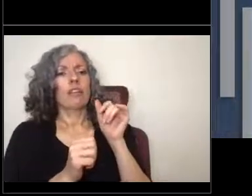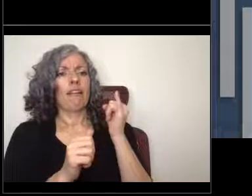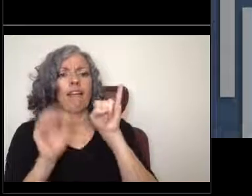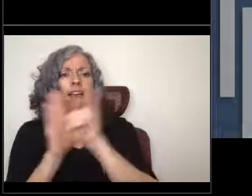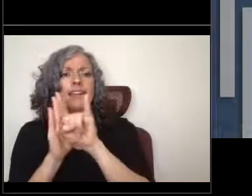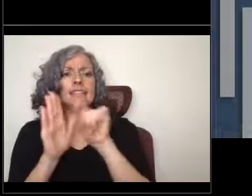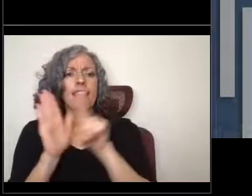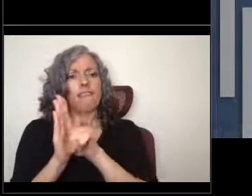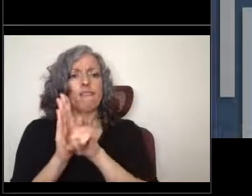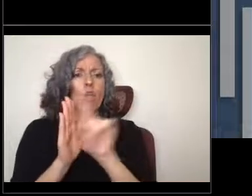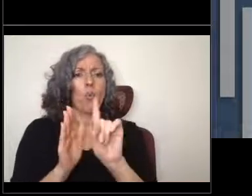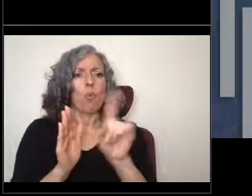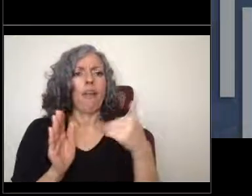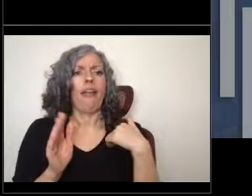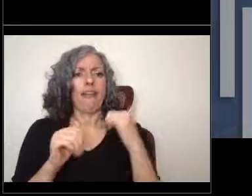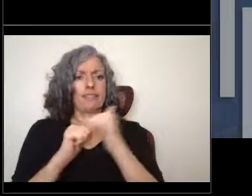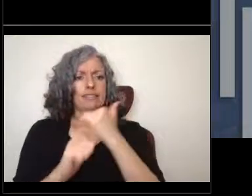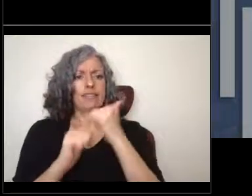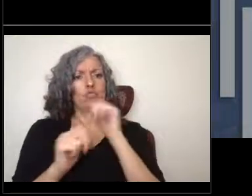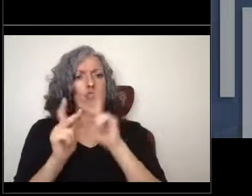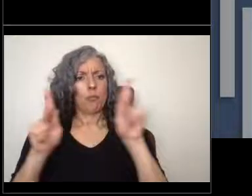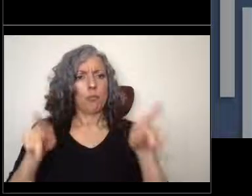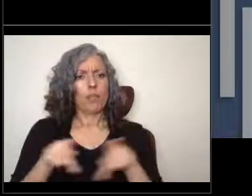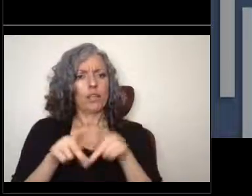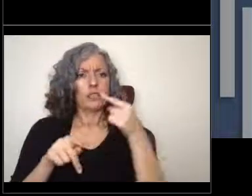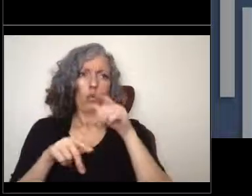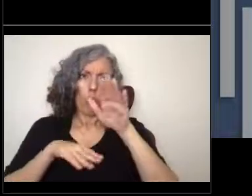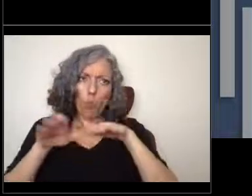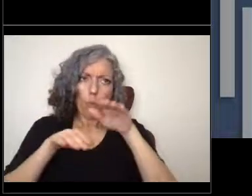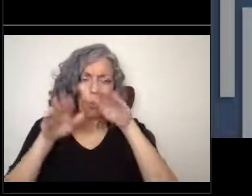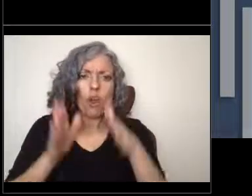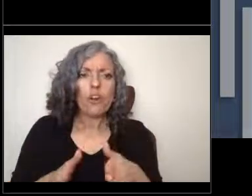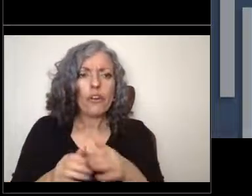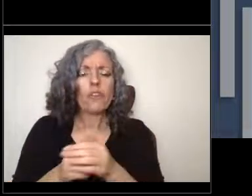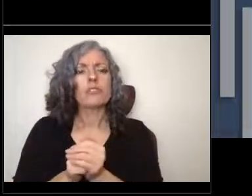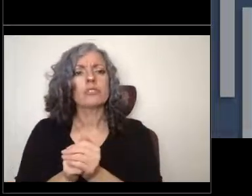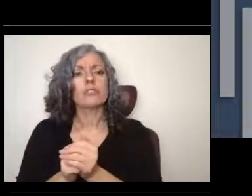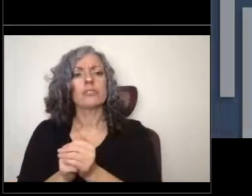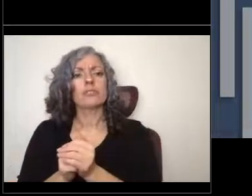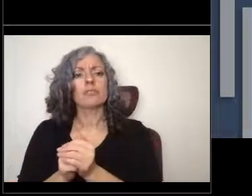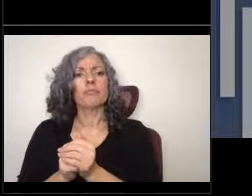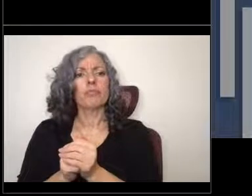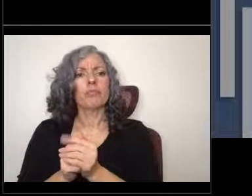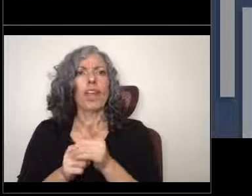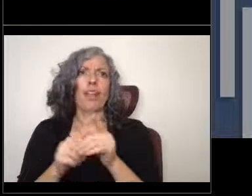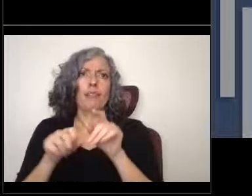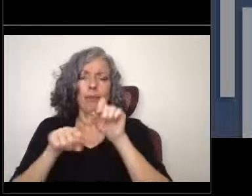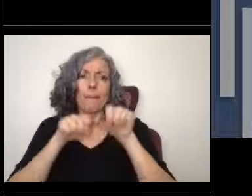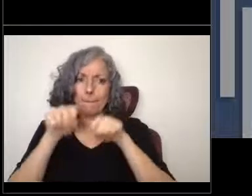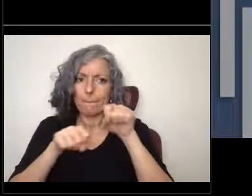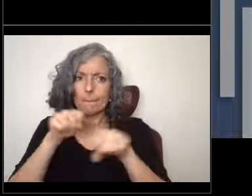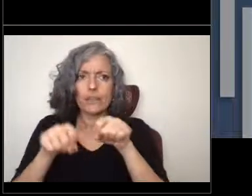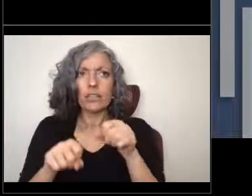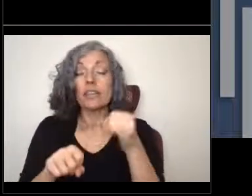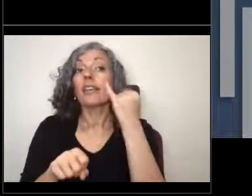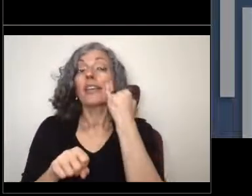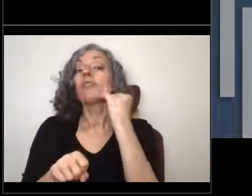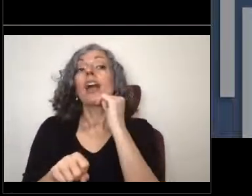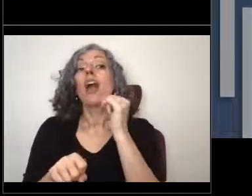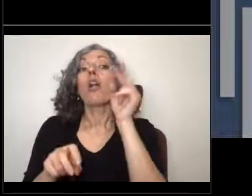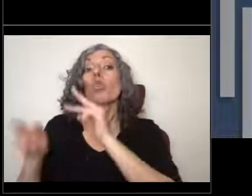have the most dangerous places for pedestrians and cyclists. If we're not looking at the problems and not